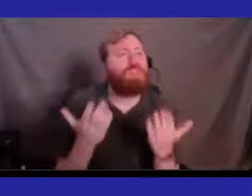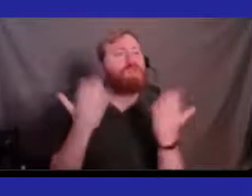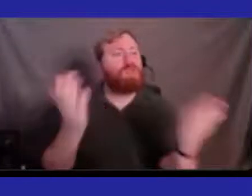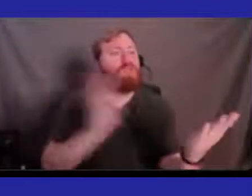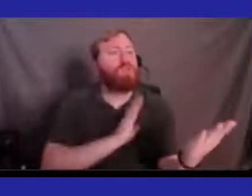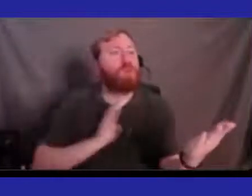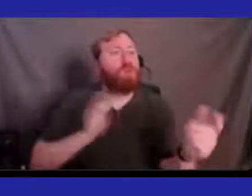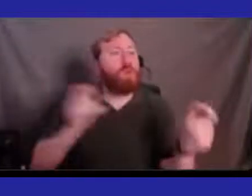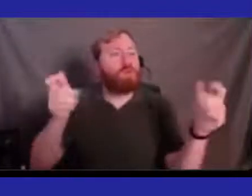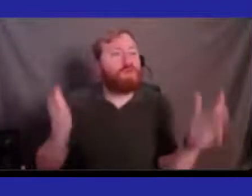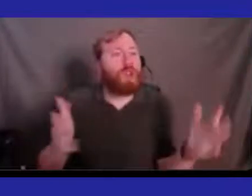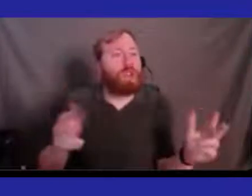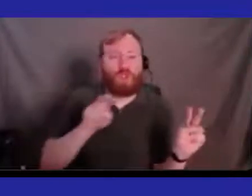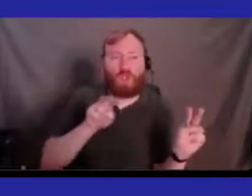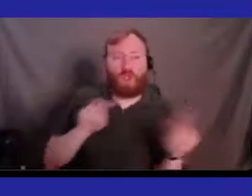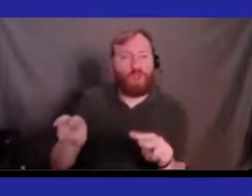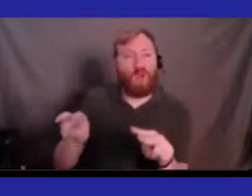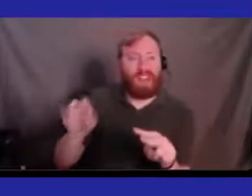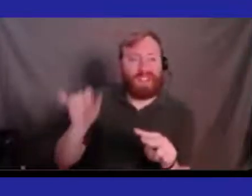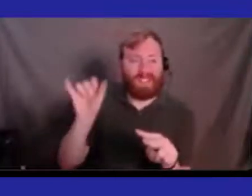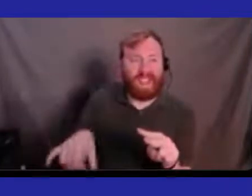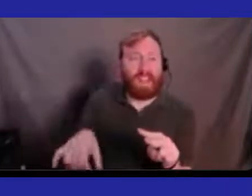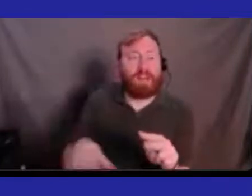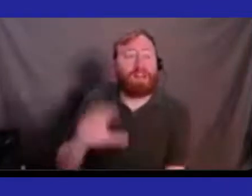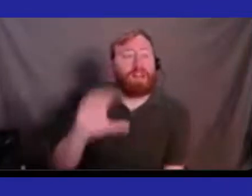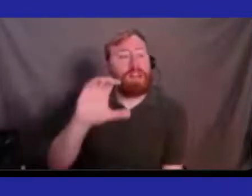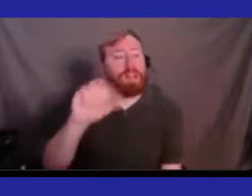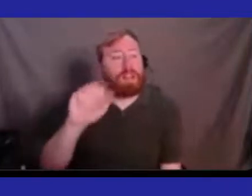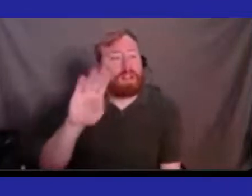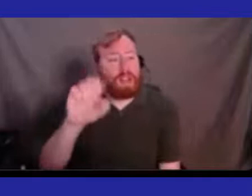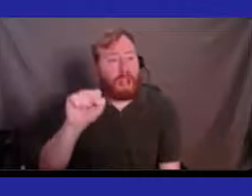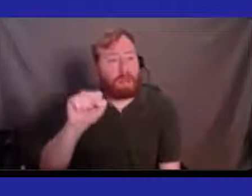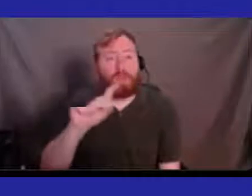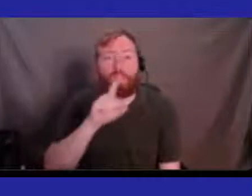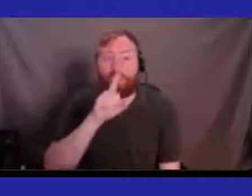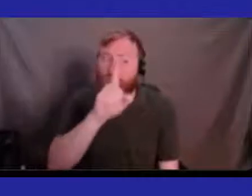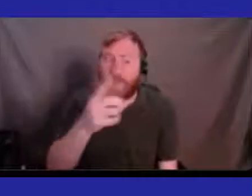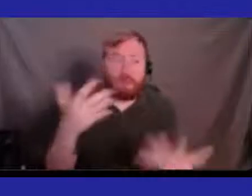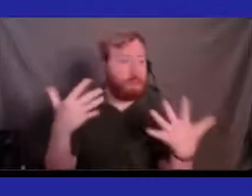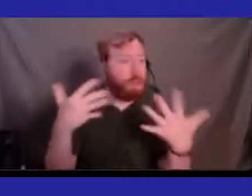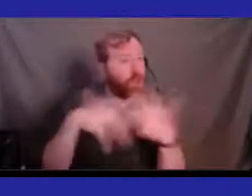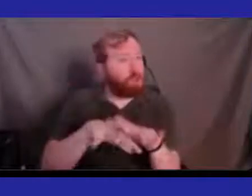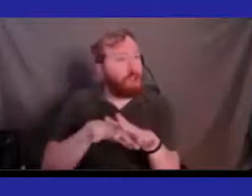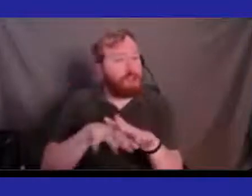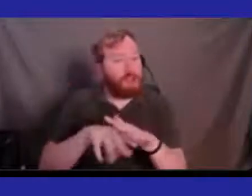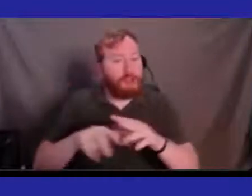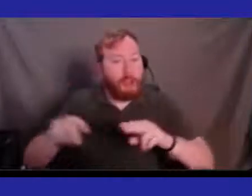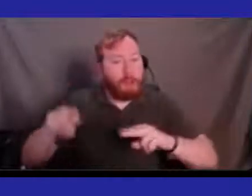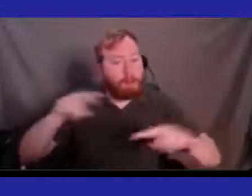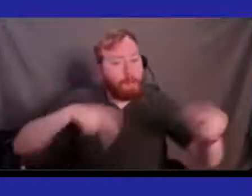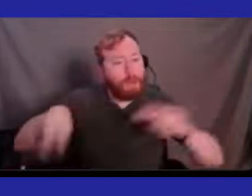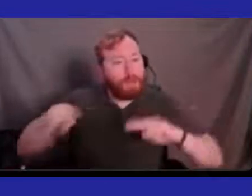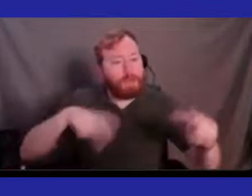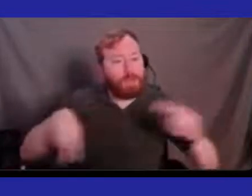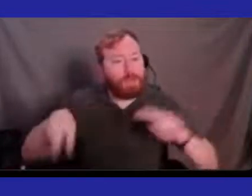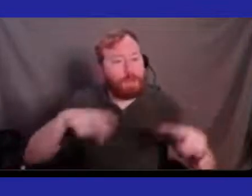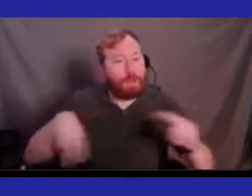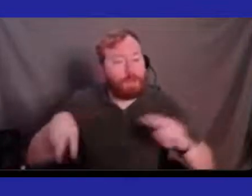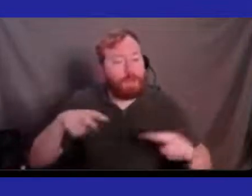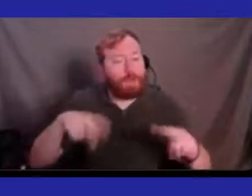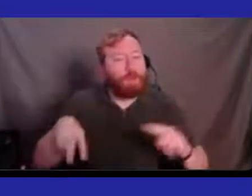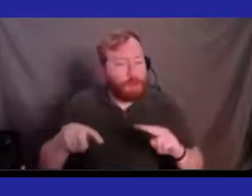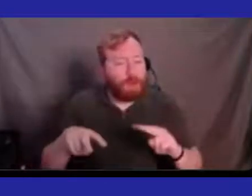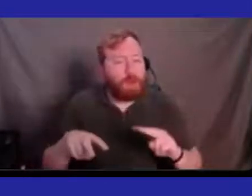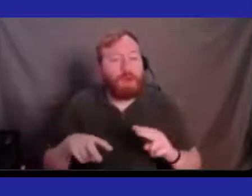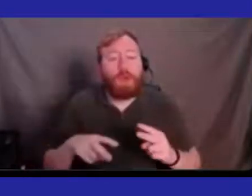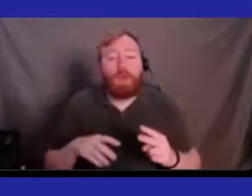this. The CABs are truly integrated and monitored into H&H through Deborah's